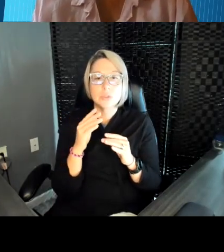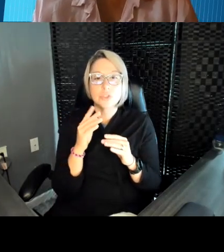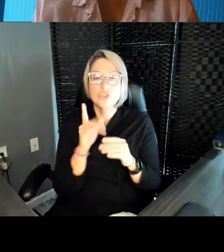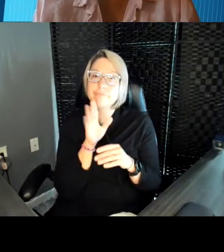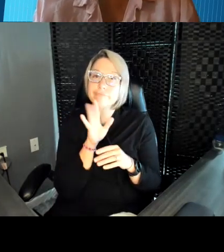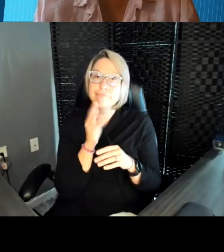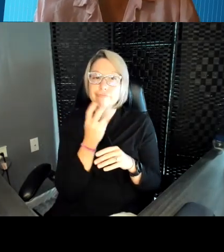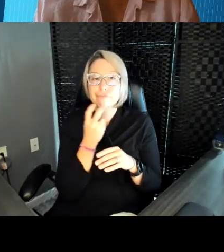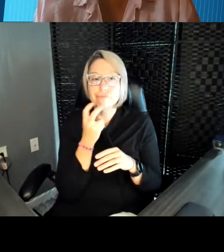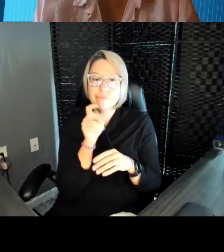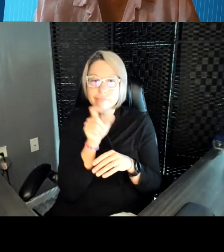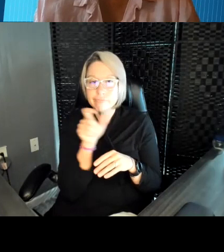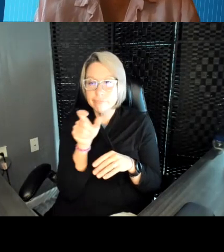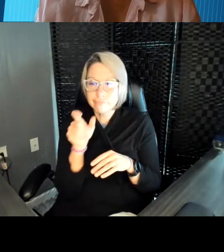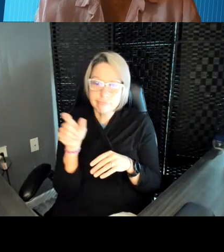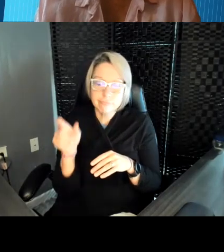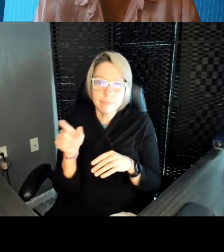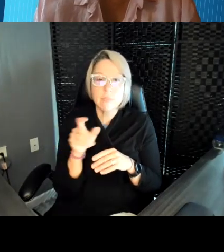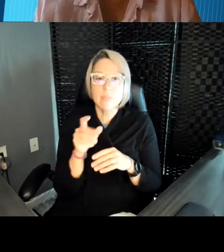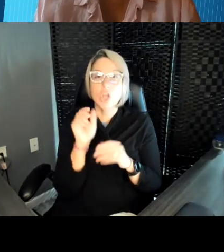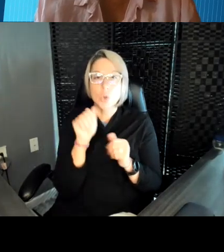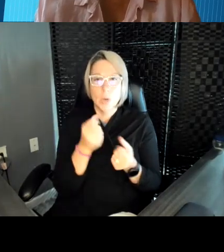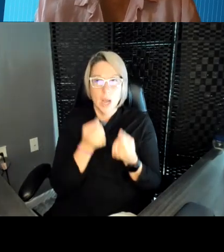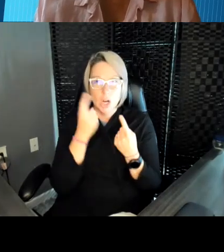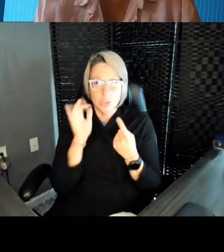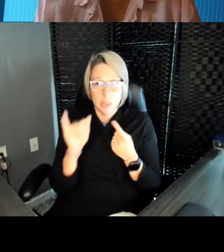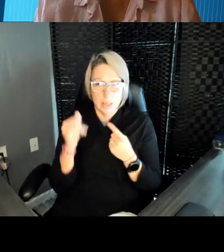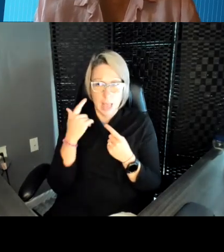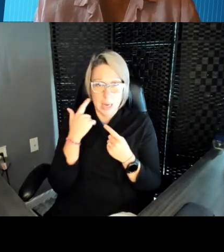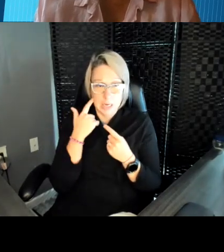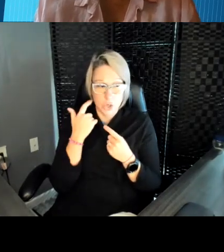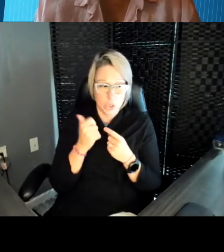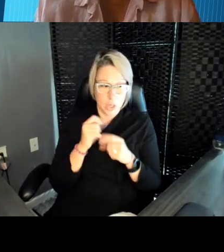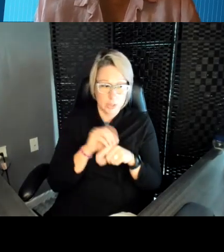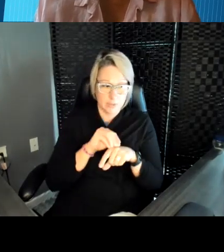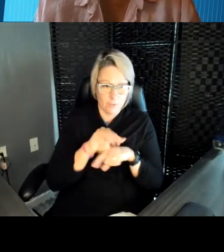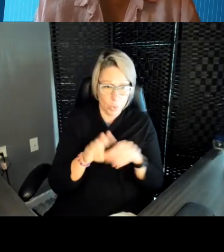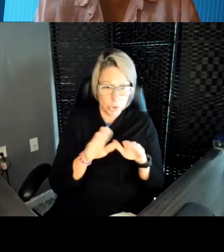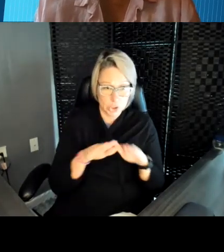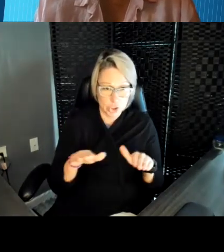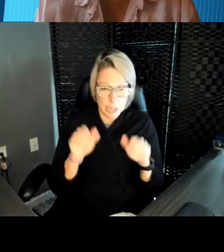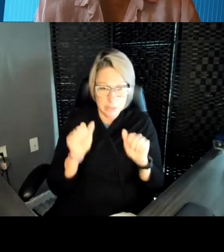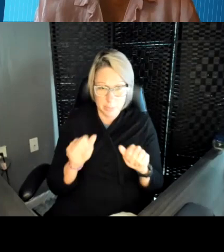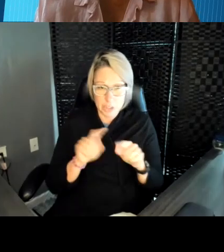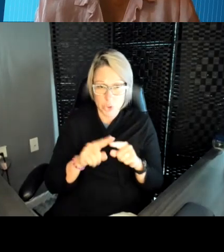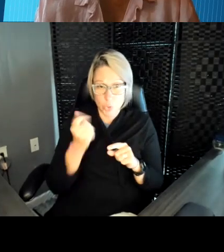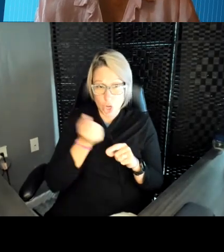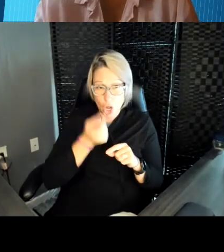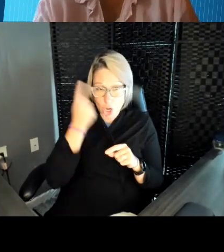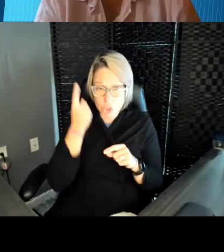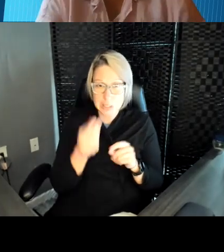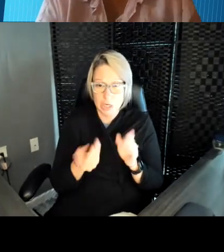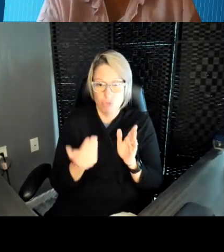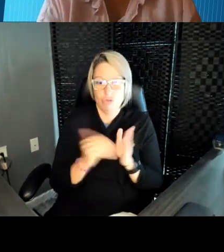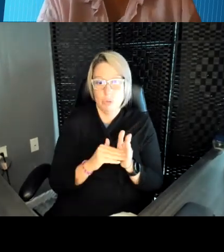whether or not the hearing difference is influencing the child's capacity to understand and reproduce speech, hear and